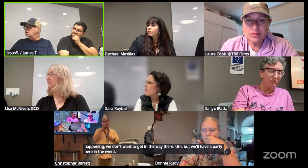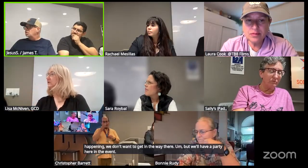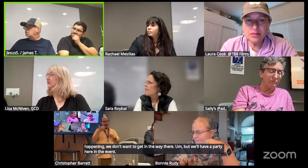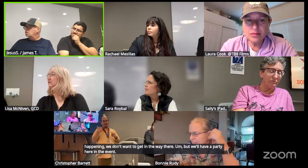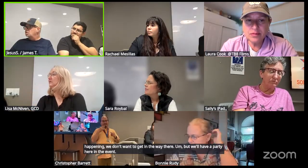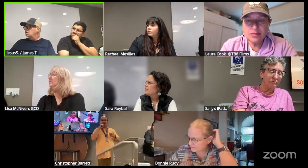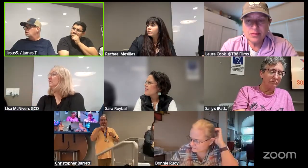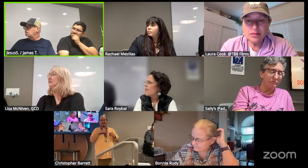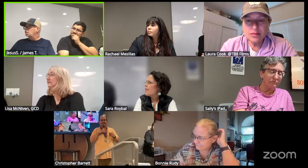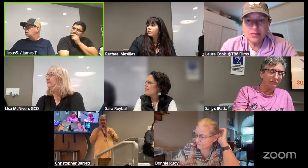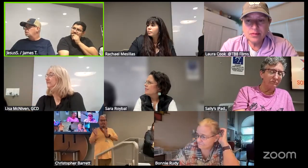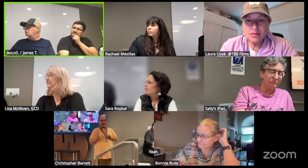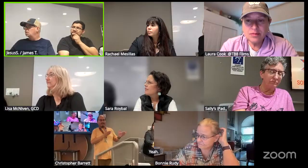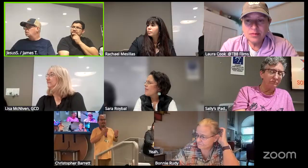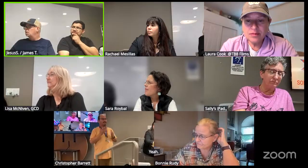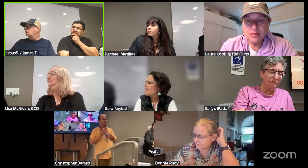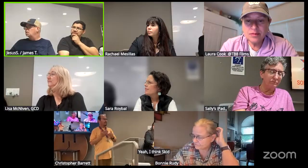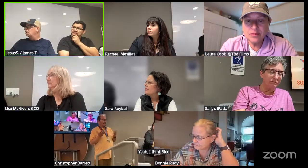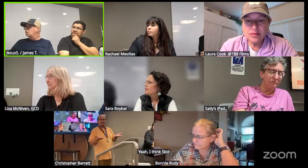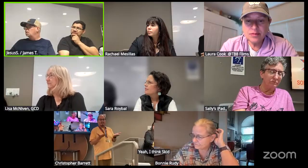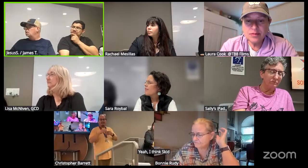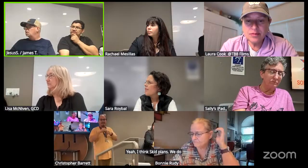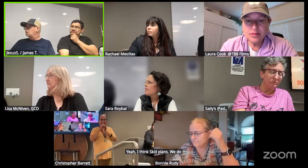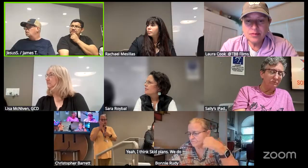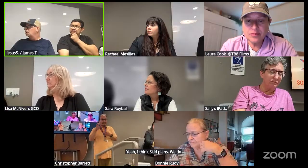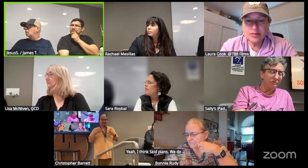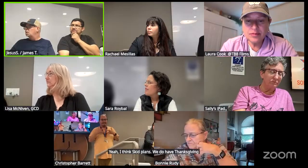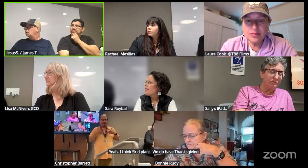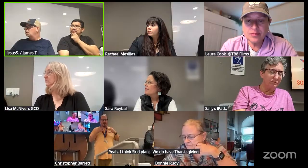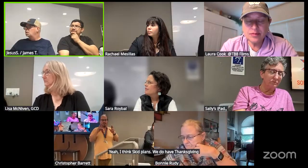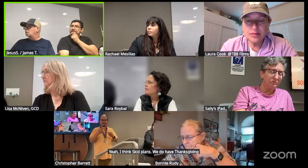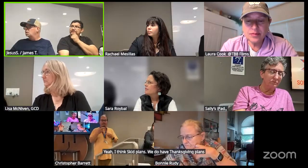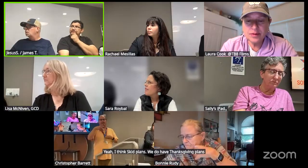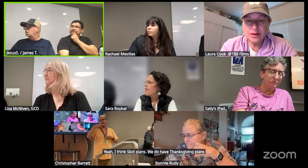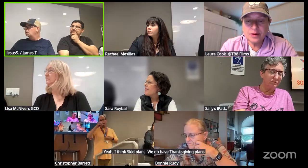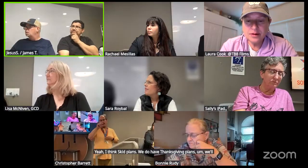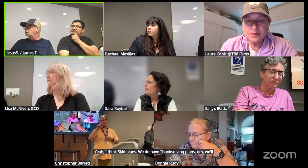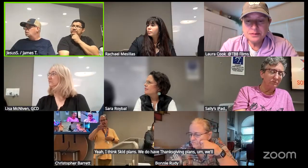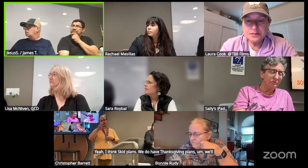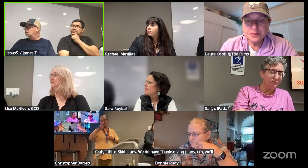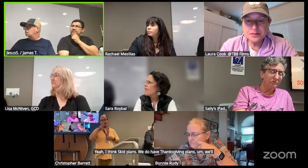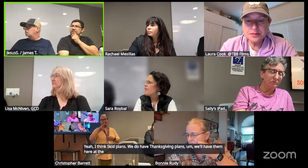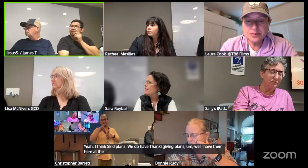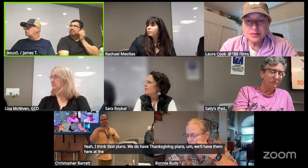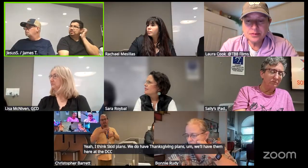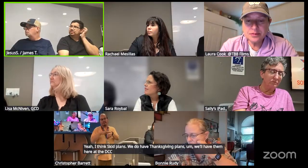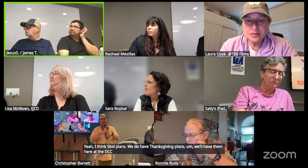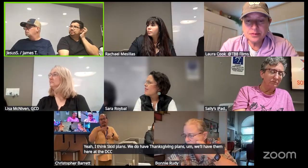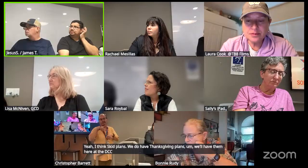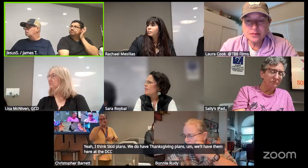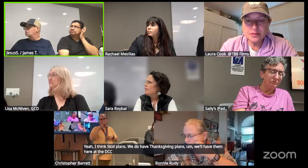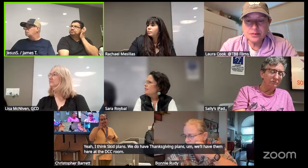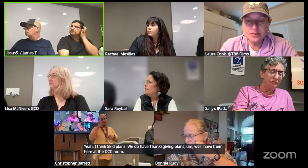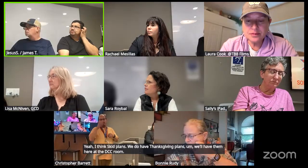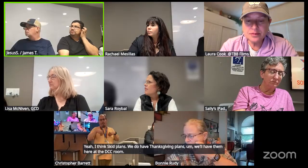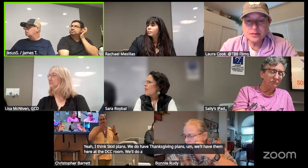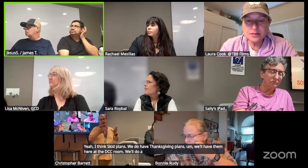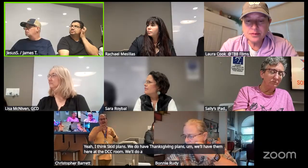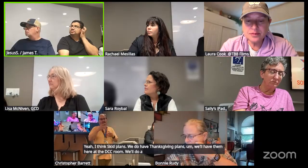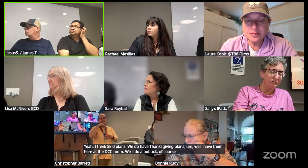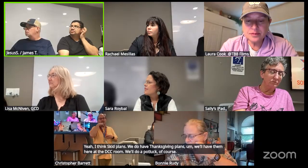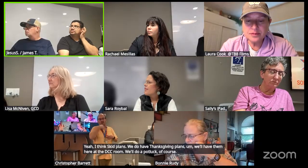And Thanksgiving plans. We do have Thanksgiving plans. We'll have them here at the DCC room. We'll do a potluck, of